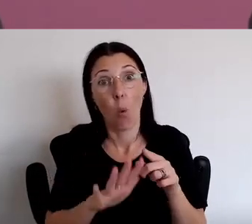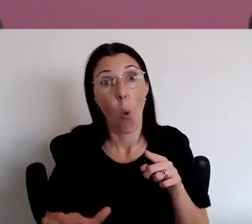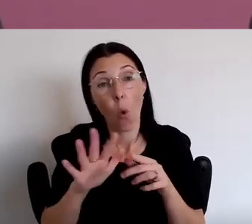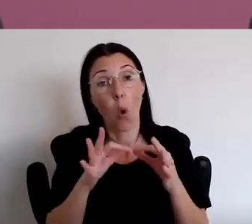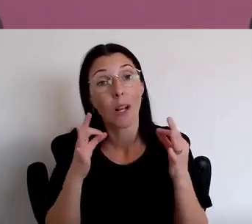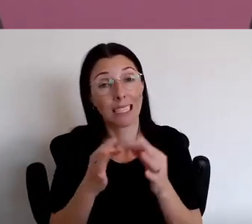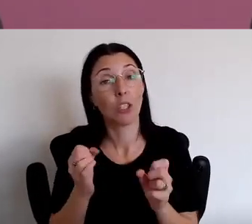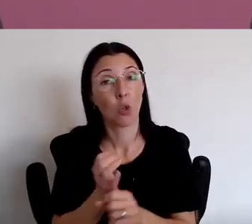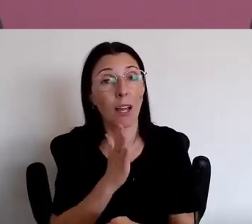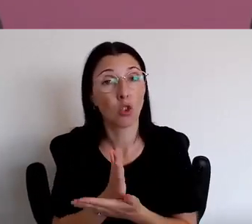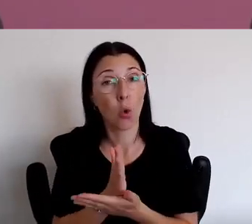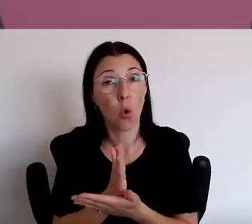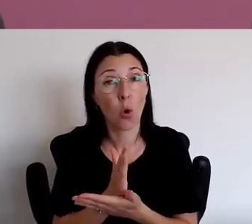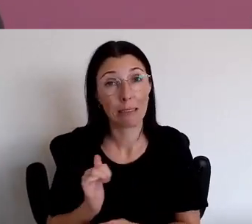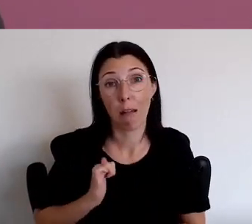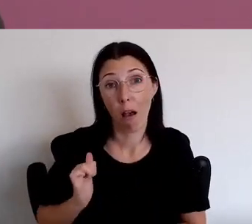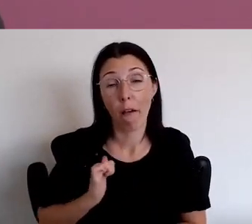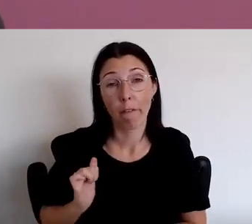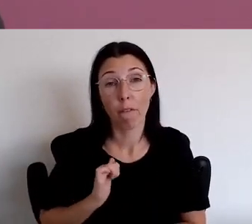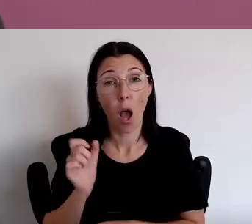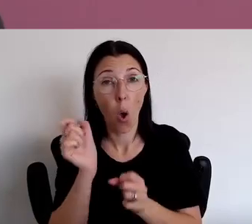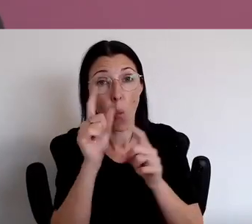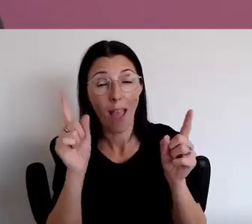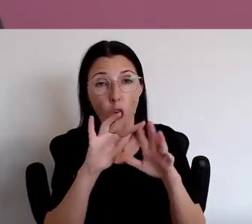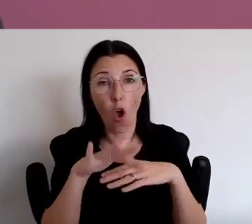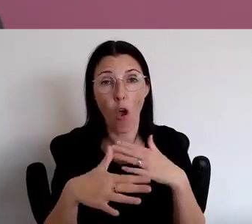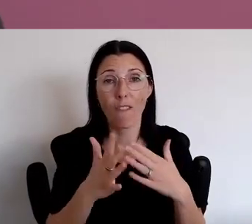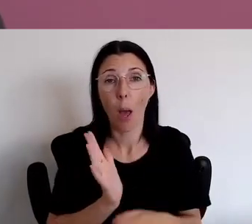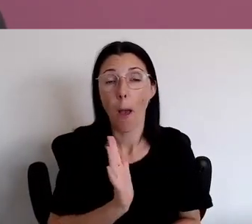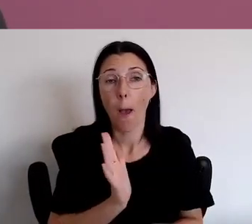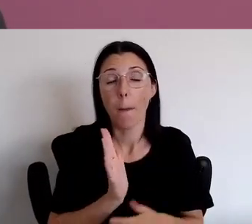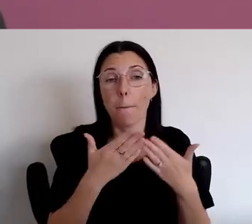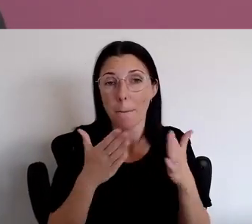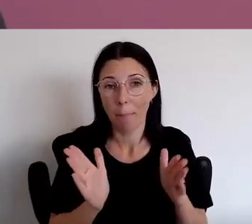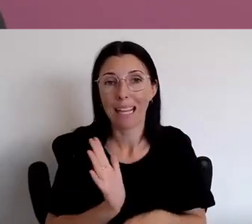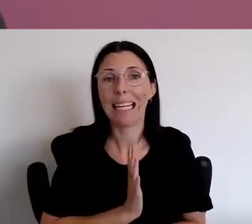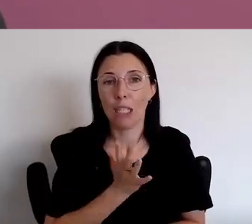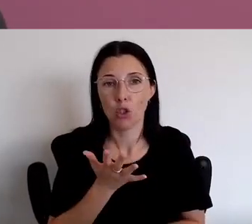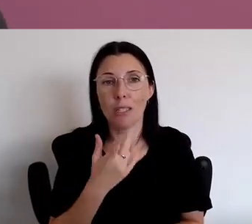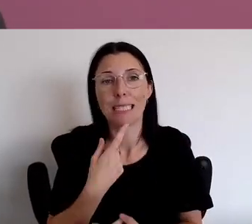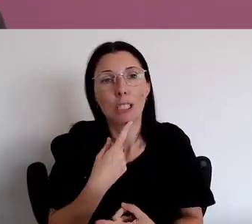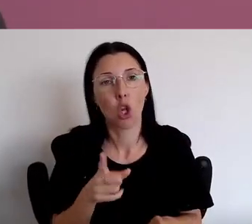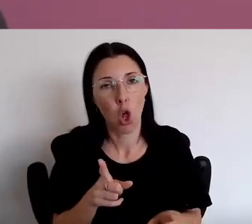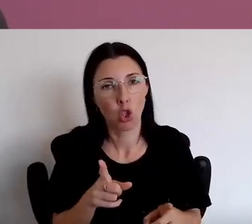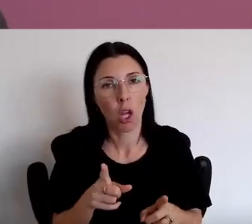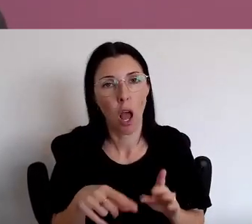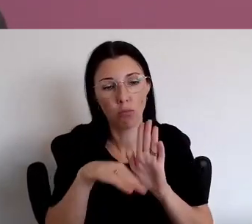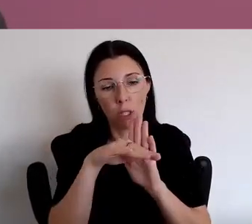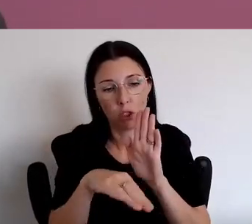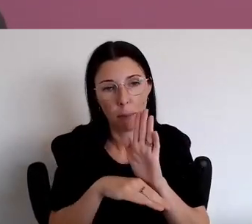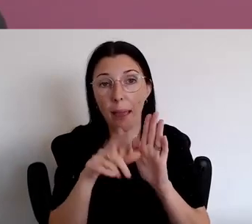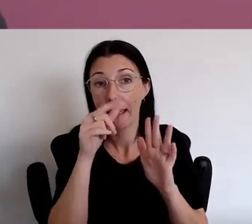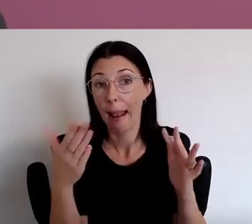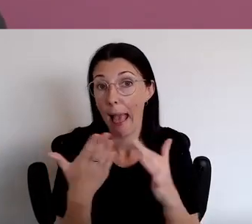staff, employees are aware of the public interest disclosure regime, are able to access it